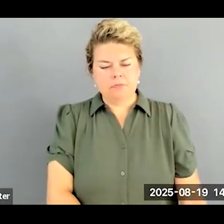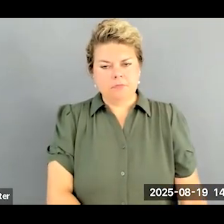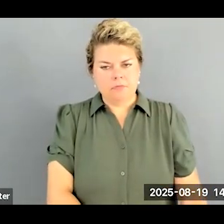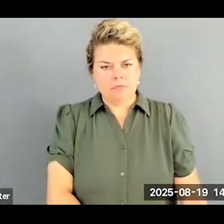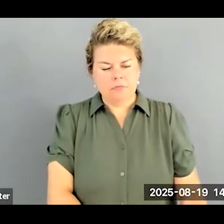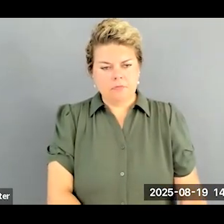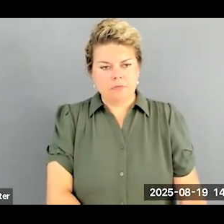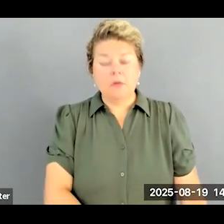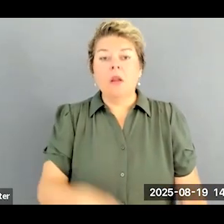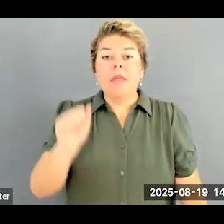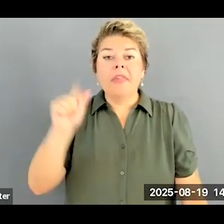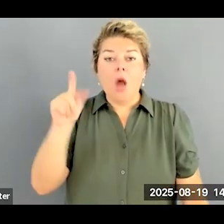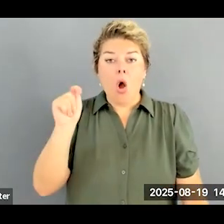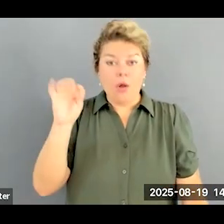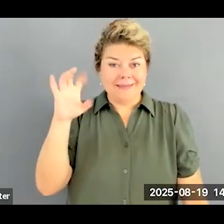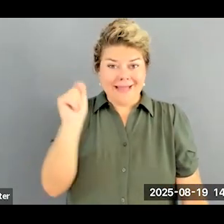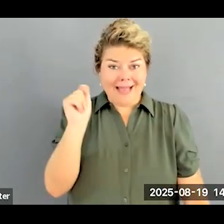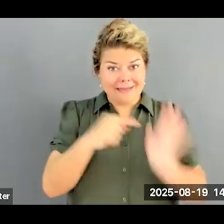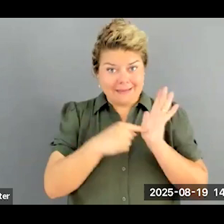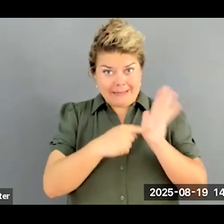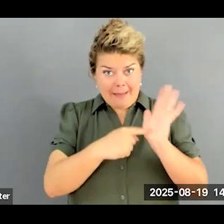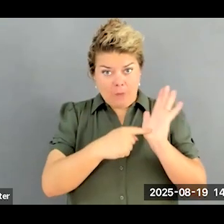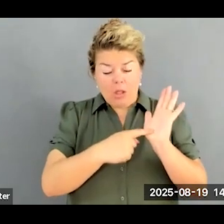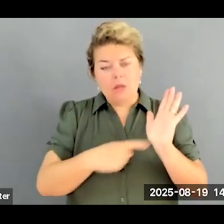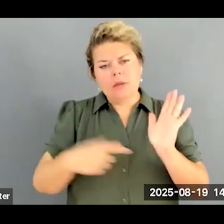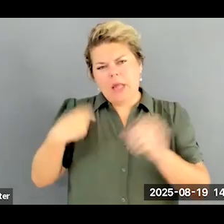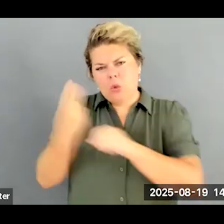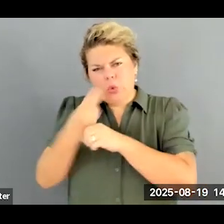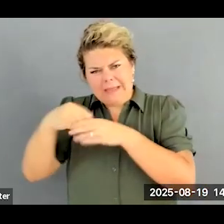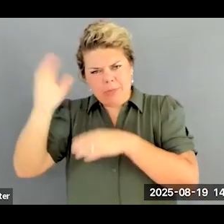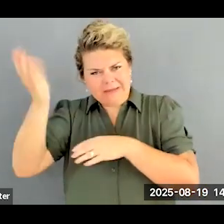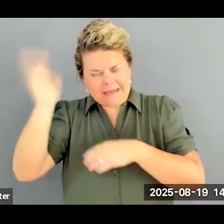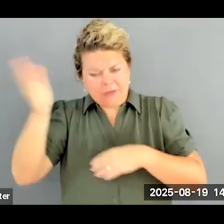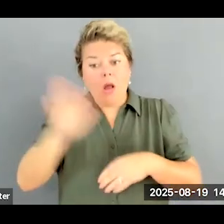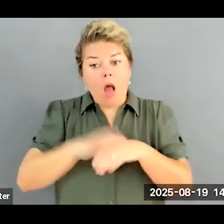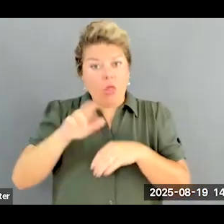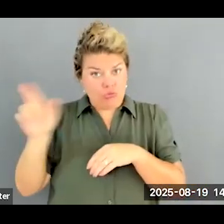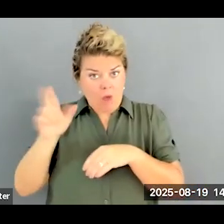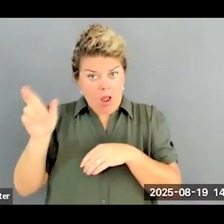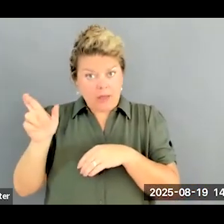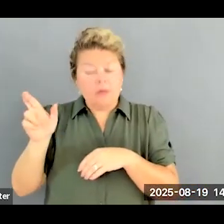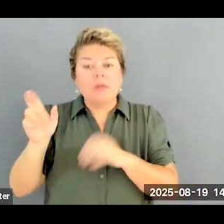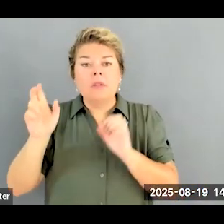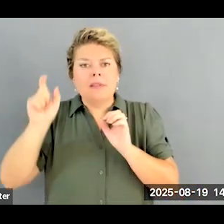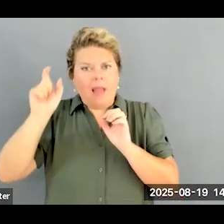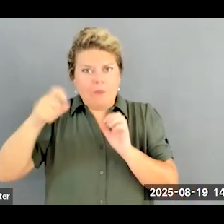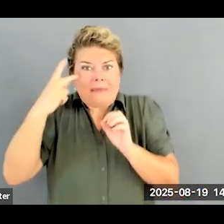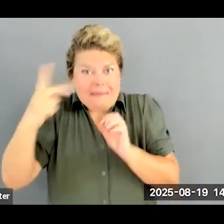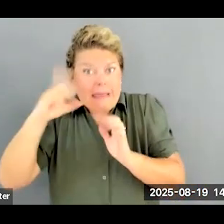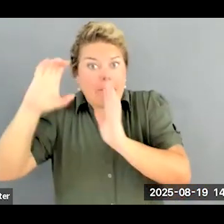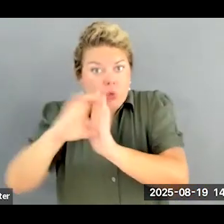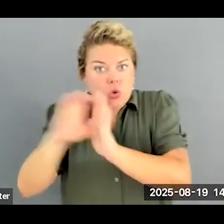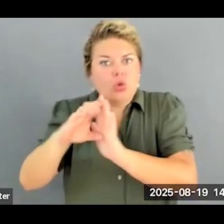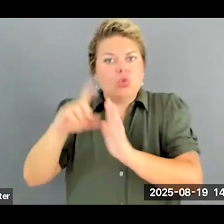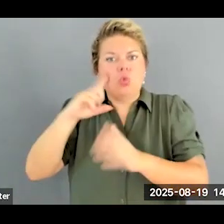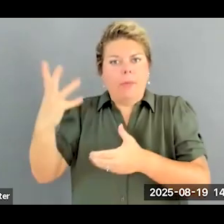So our alt text example one that's used in the presentation. On the right, it does rely on sight to be able to see these images to